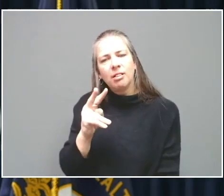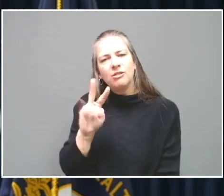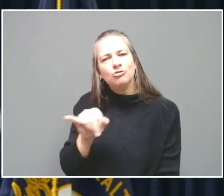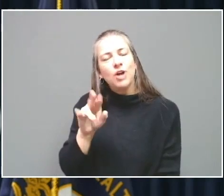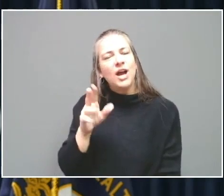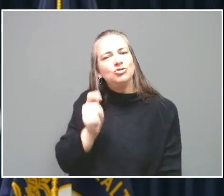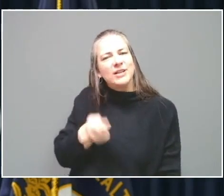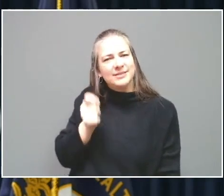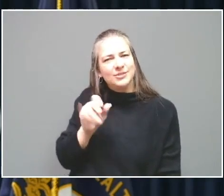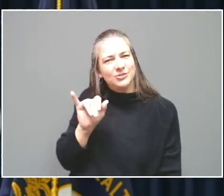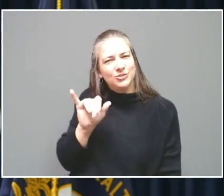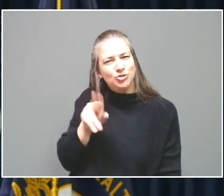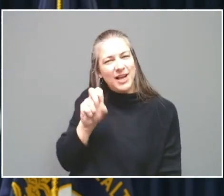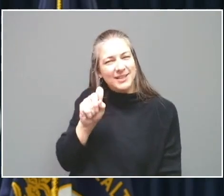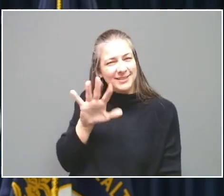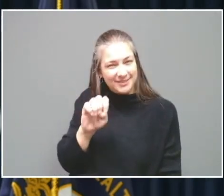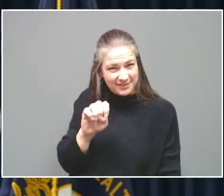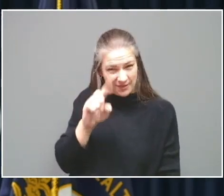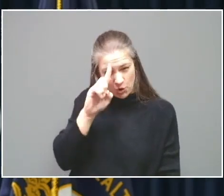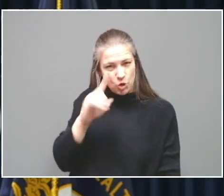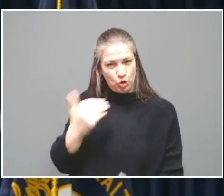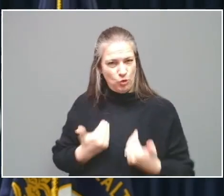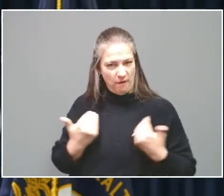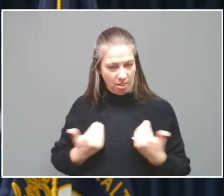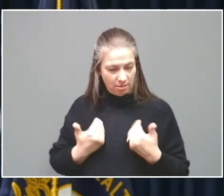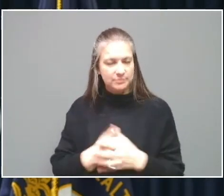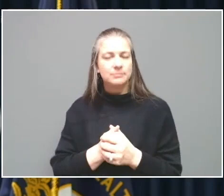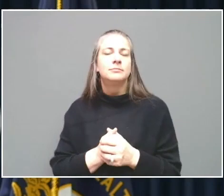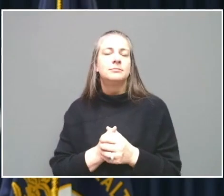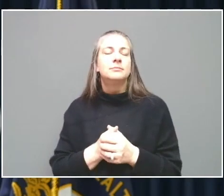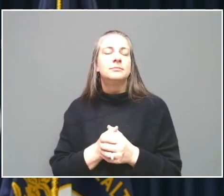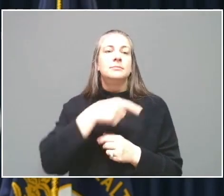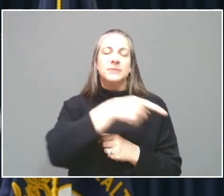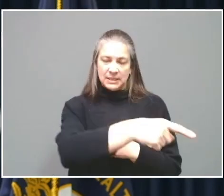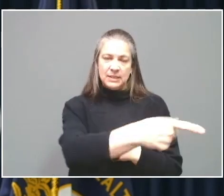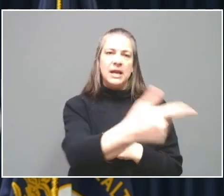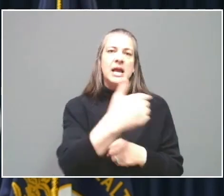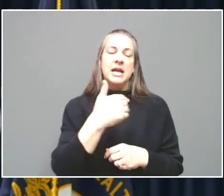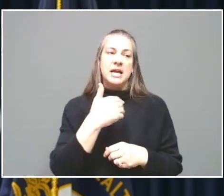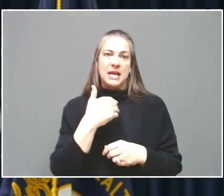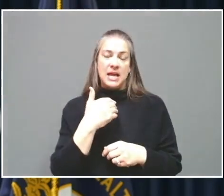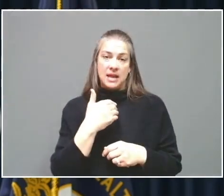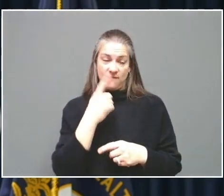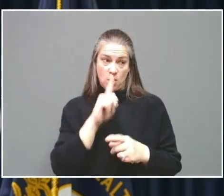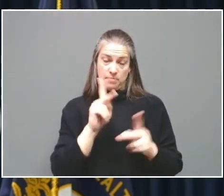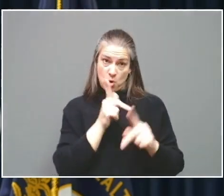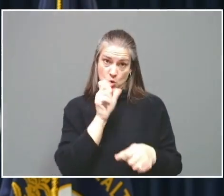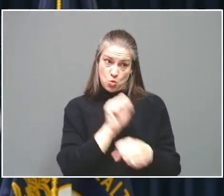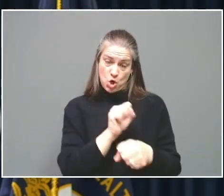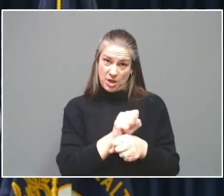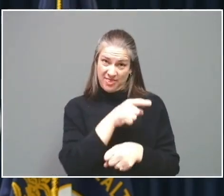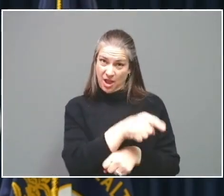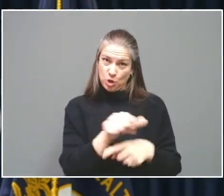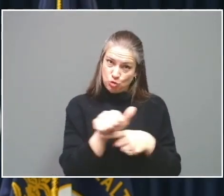ensuring safety at our juvenile justice facilities is having enough qualified, trained individuals on duty. And that's why on February 1st, I